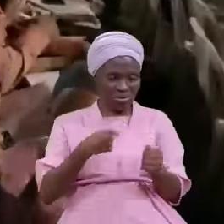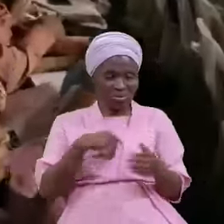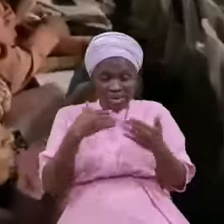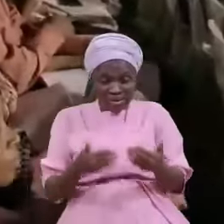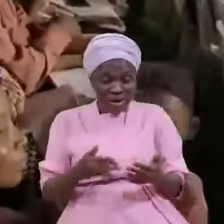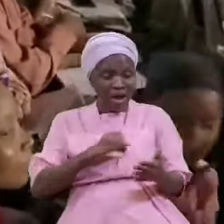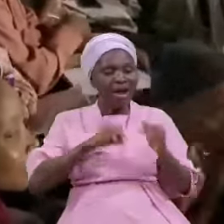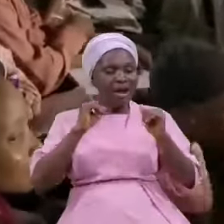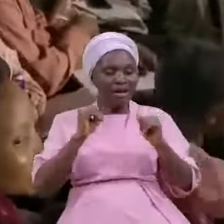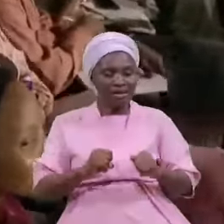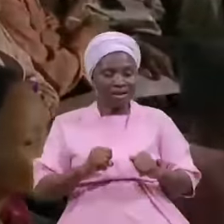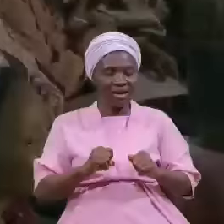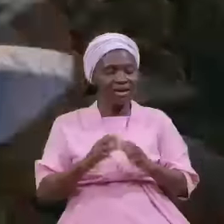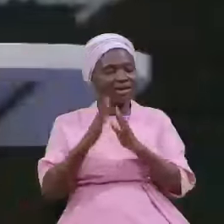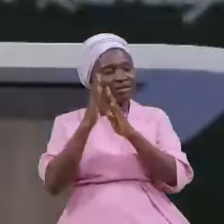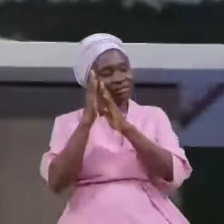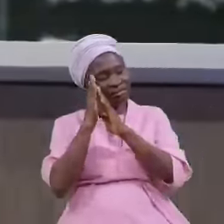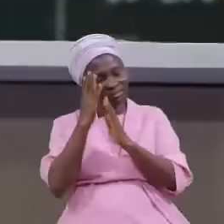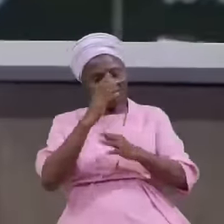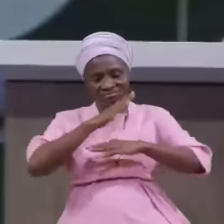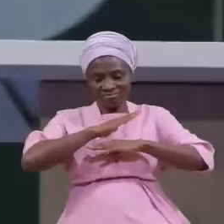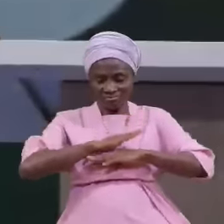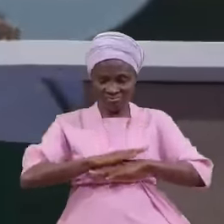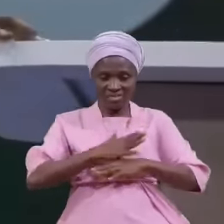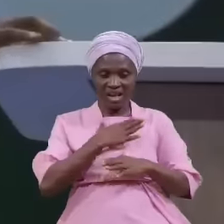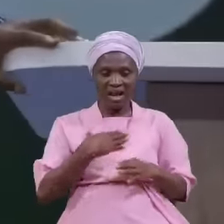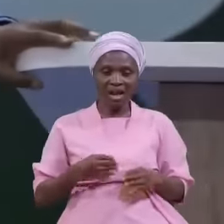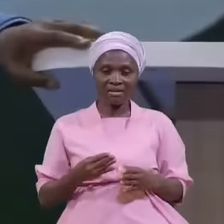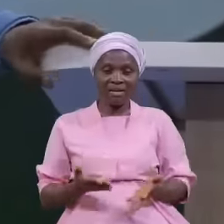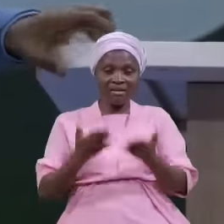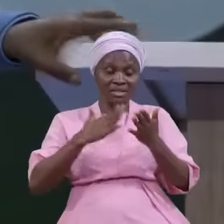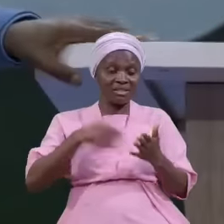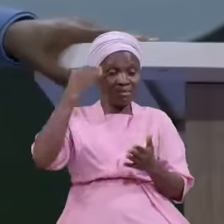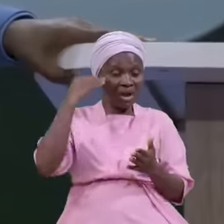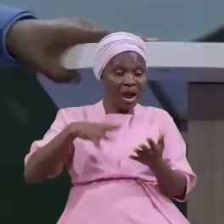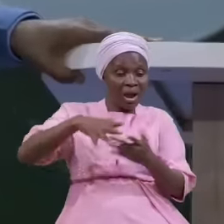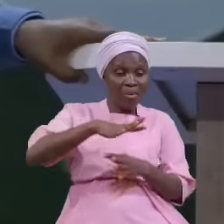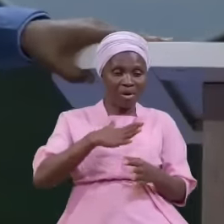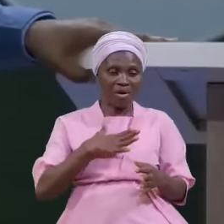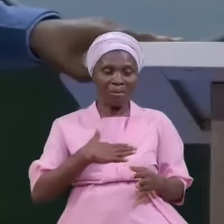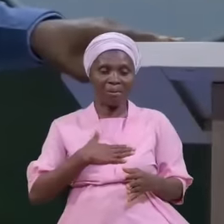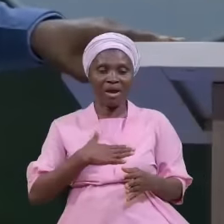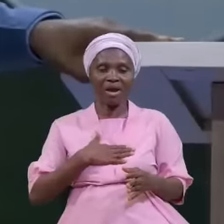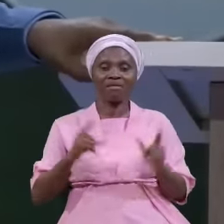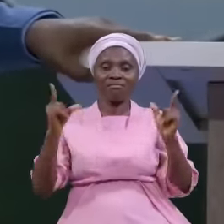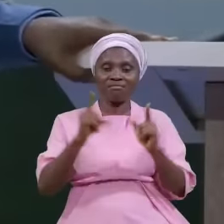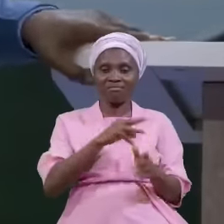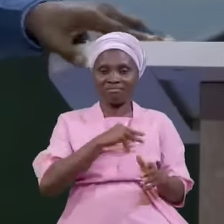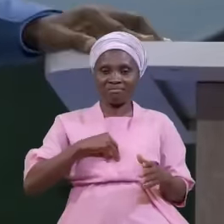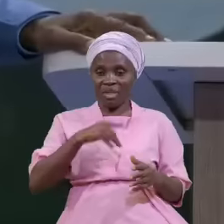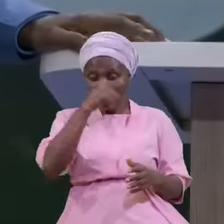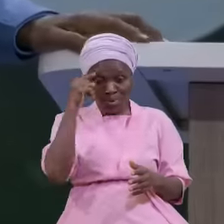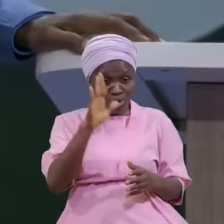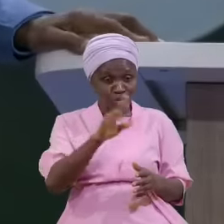head among my colleagues because your member came into